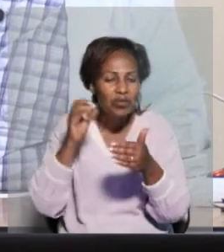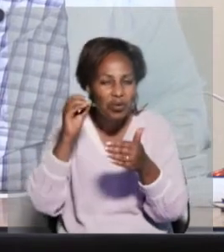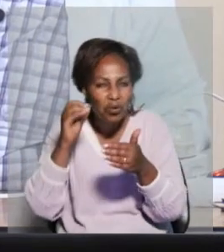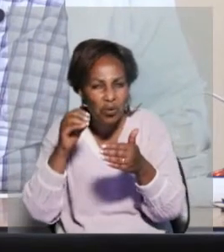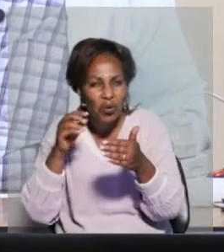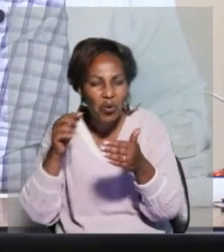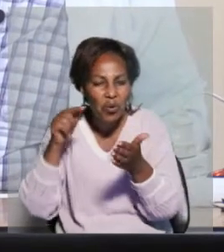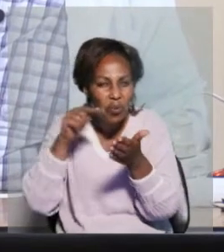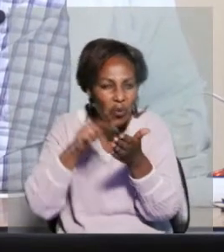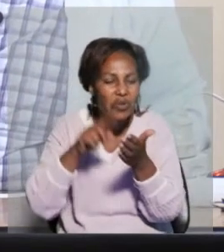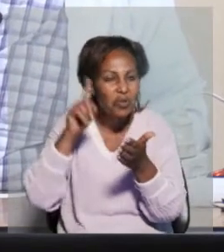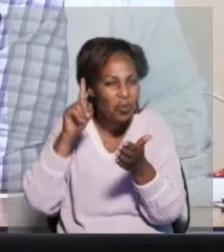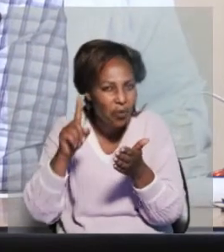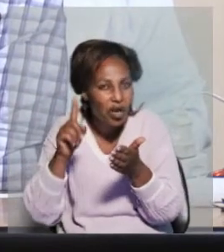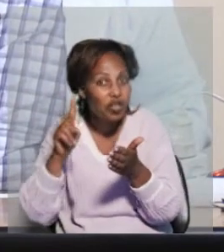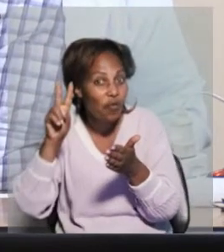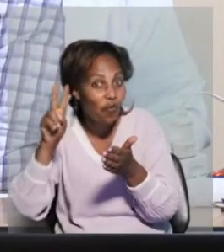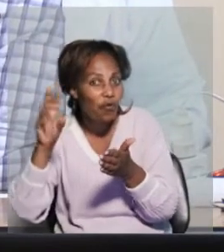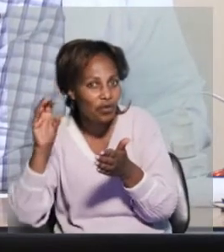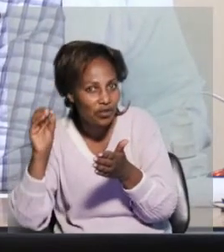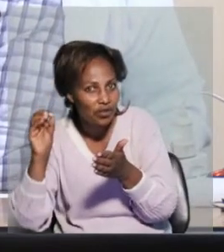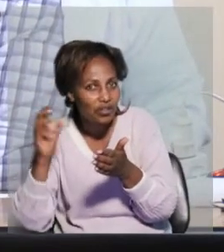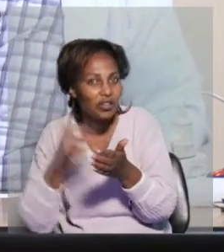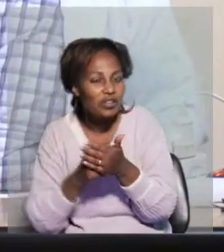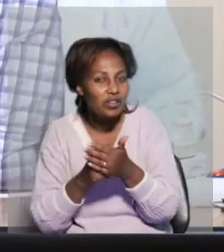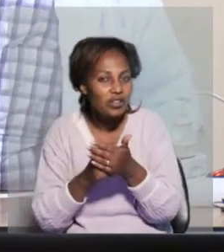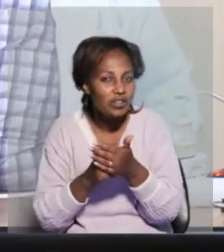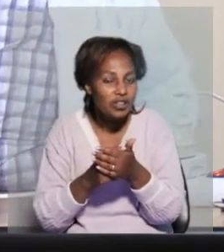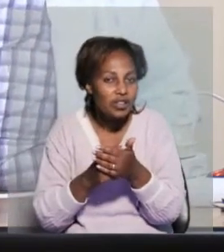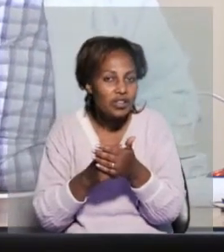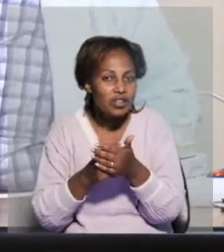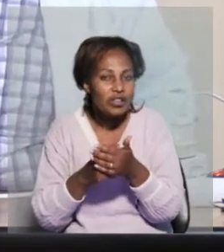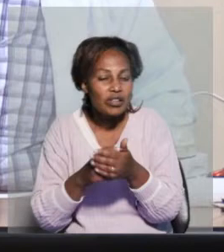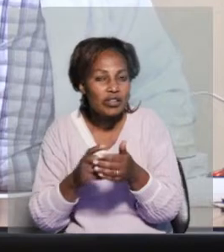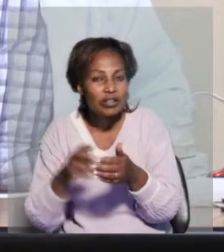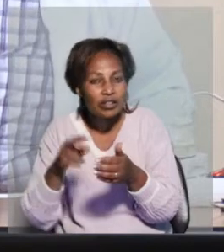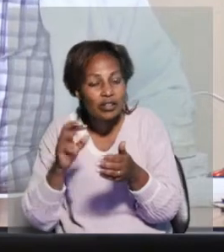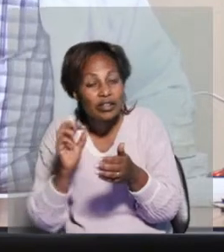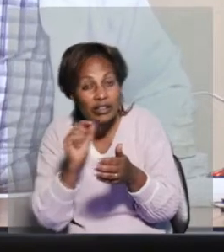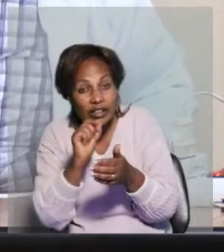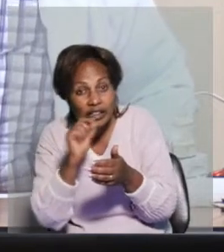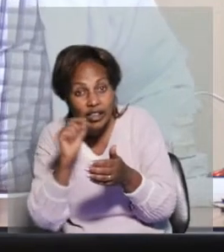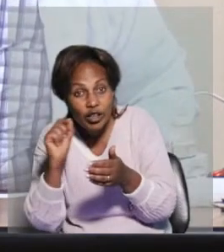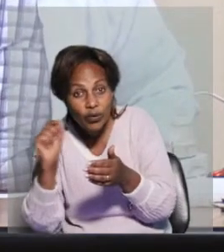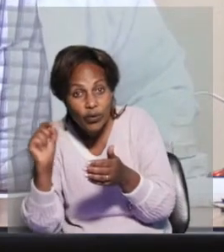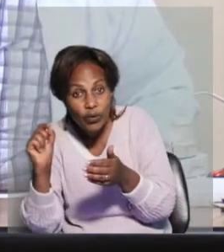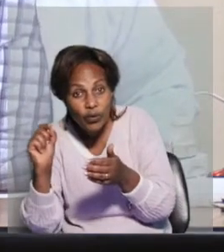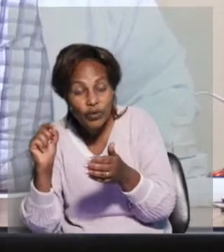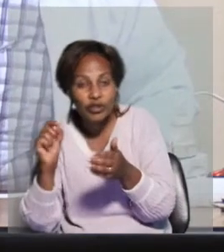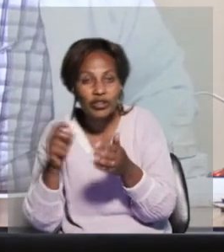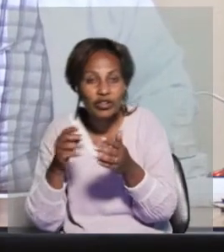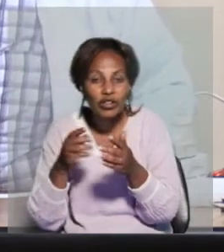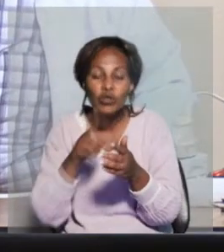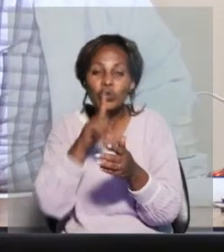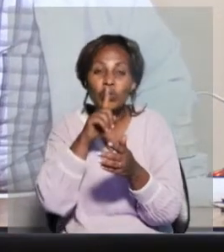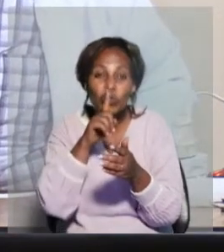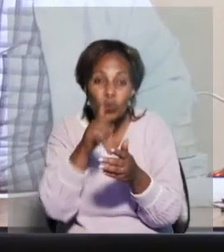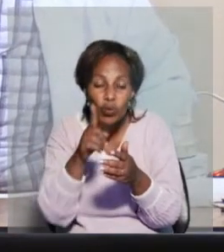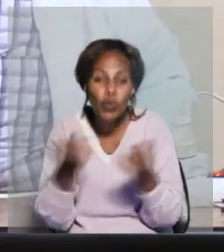0.1 volt. Yeah. Therefore, it is true when